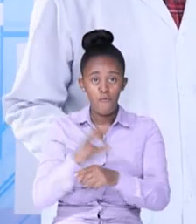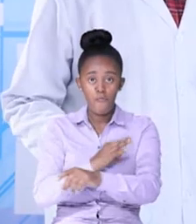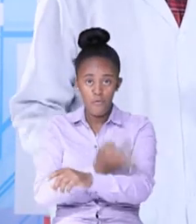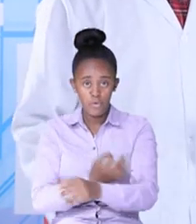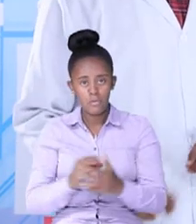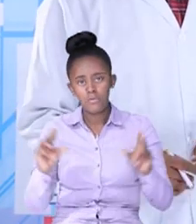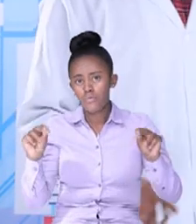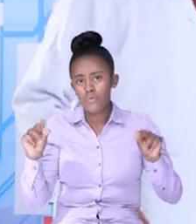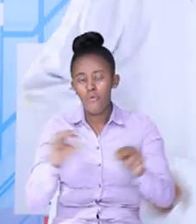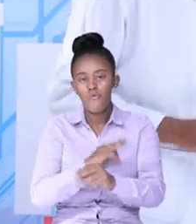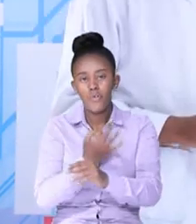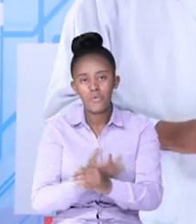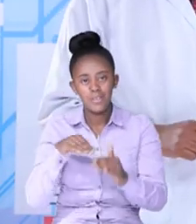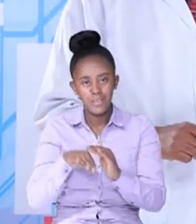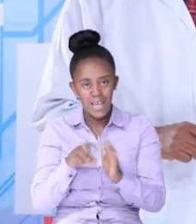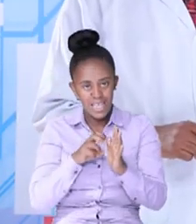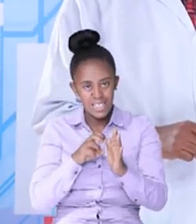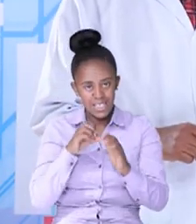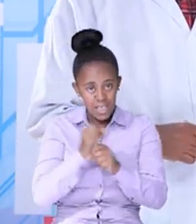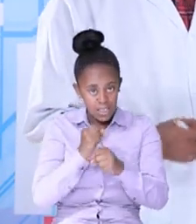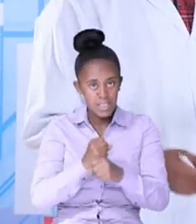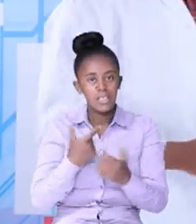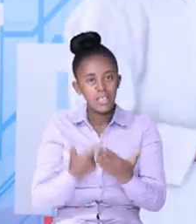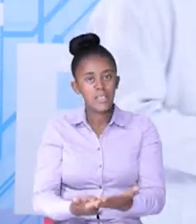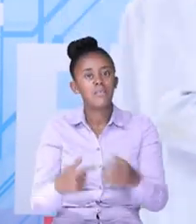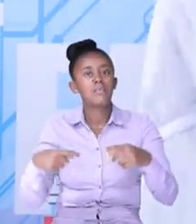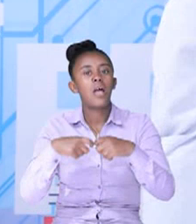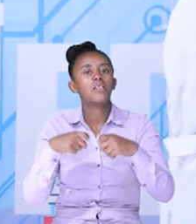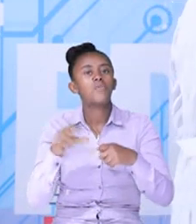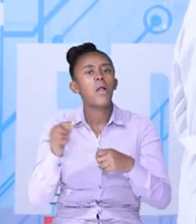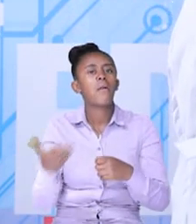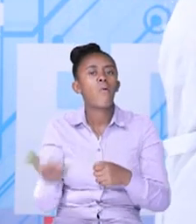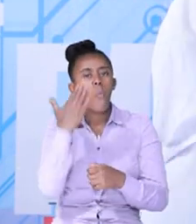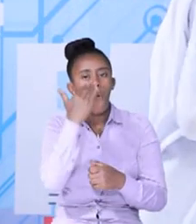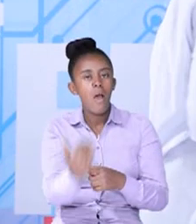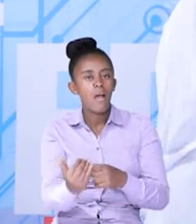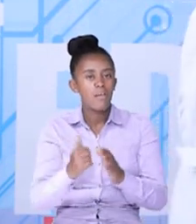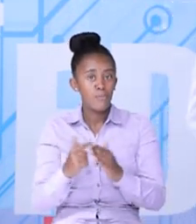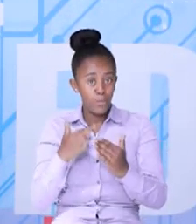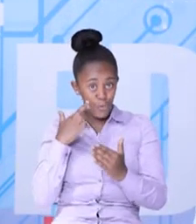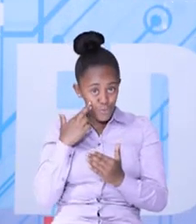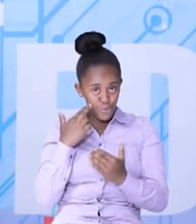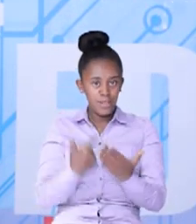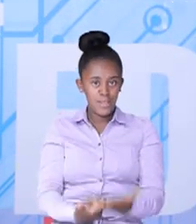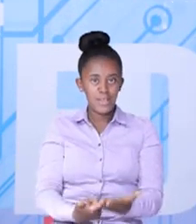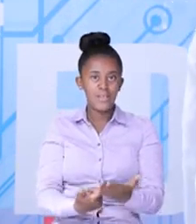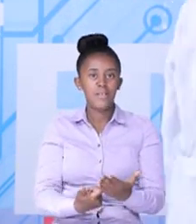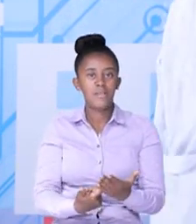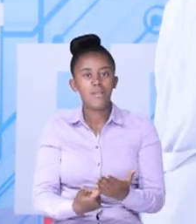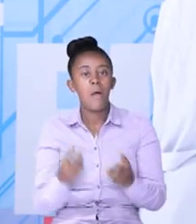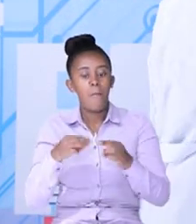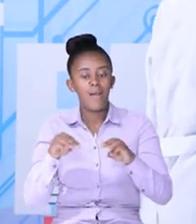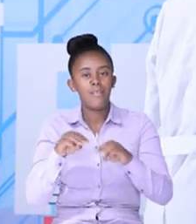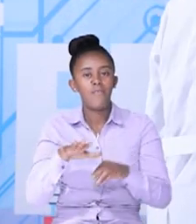there is no force exerted on this charged particle. Why? Because there is a magnetic field. Clearly, there might be